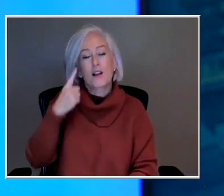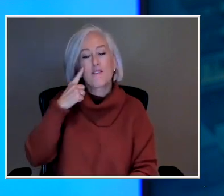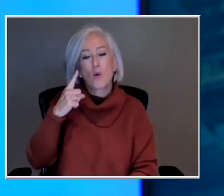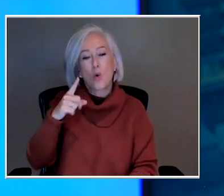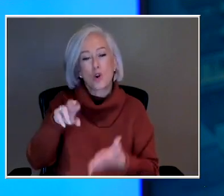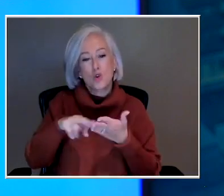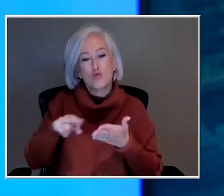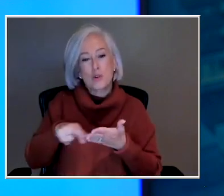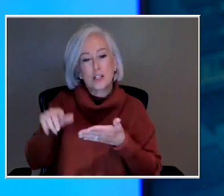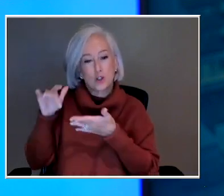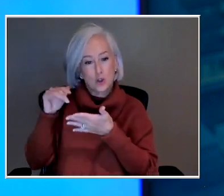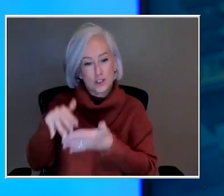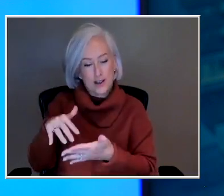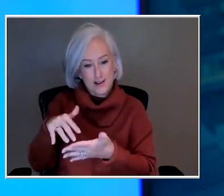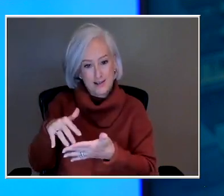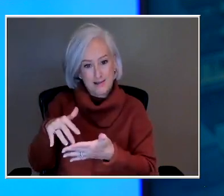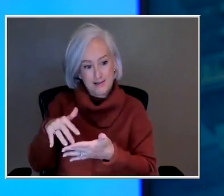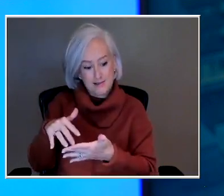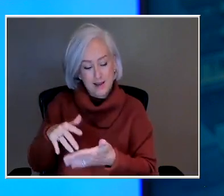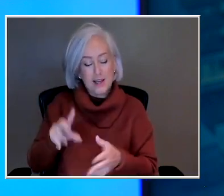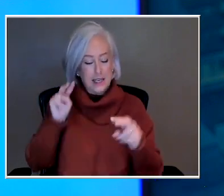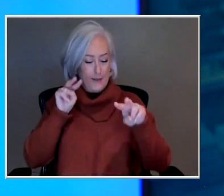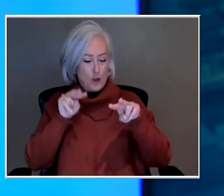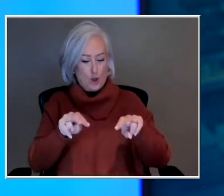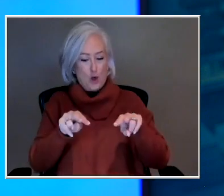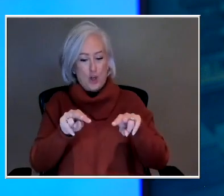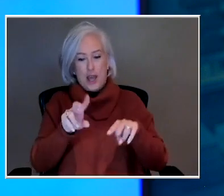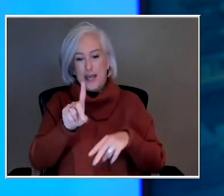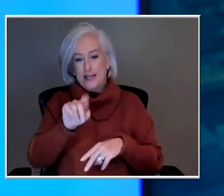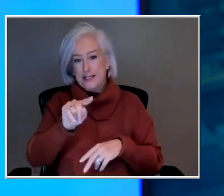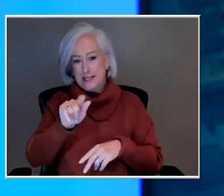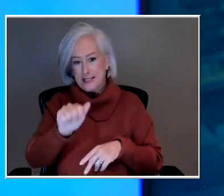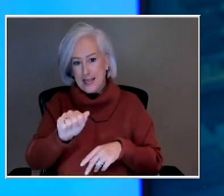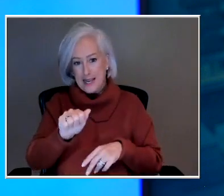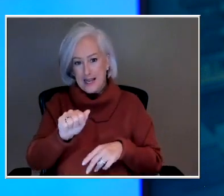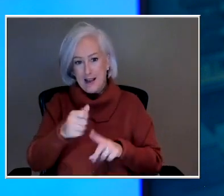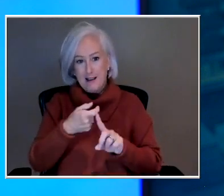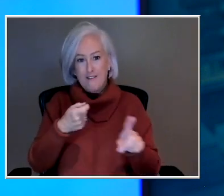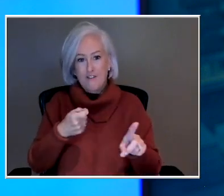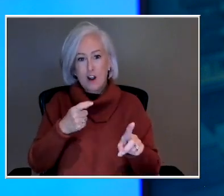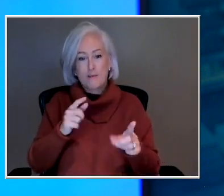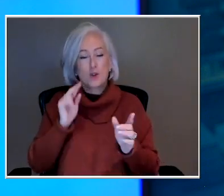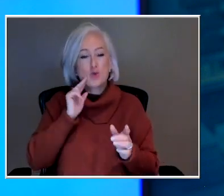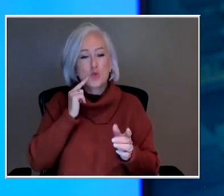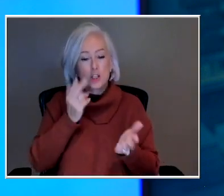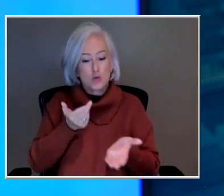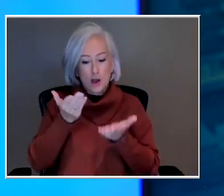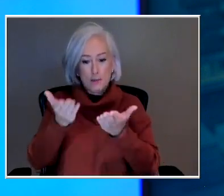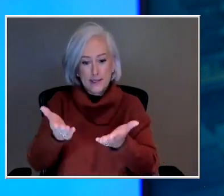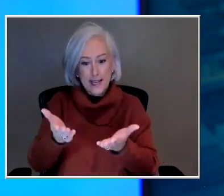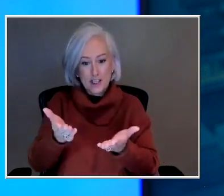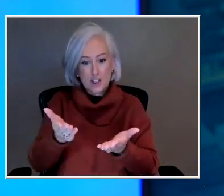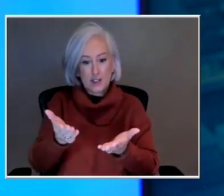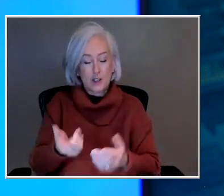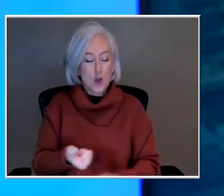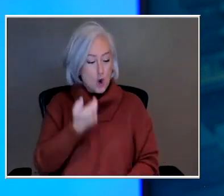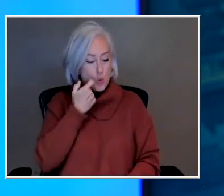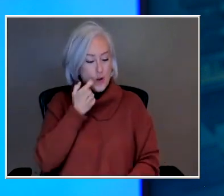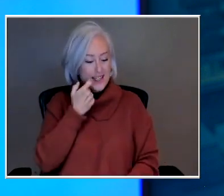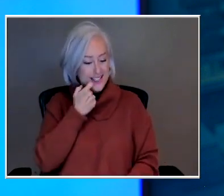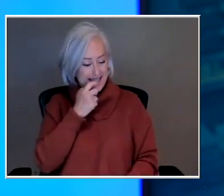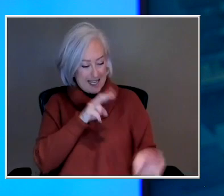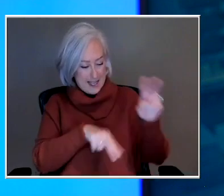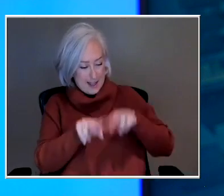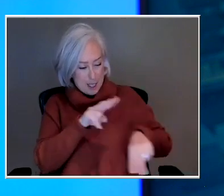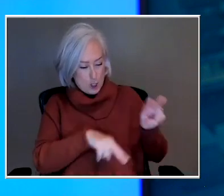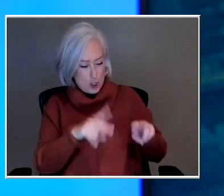if you look at some of the data behind the nutrition recommendations, for example, they just did an audit looking at, well, what should athletes be doing in terms